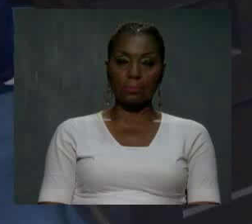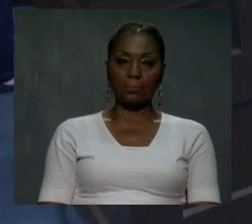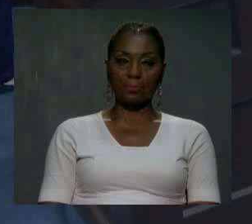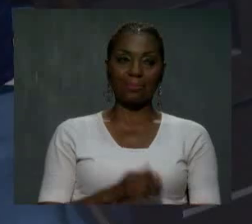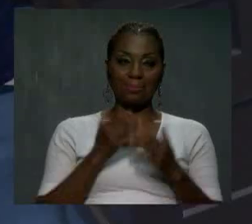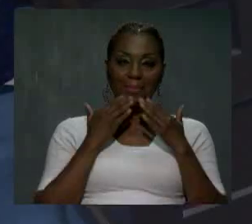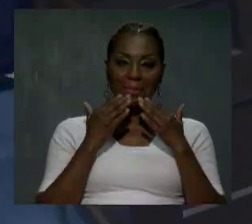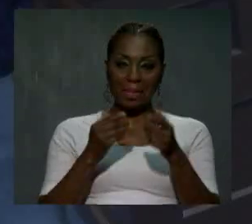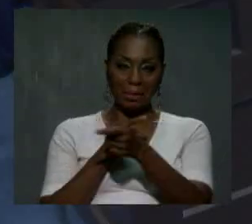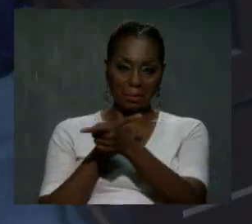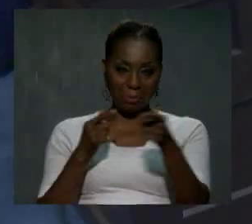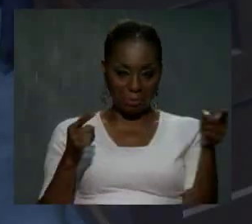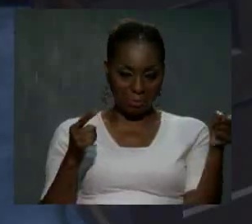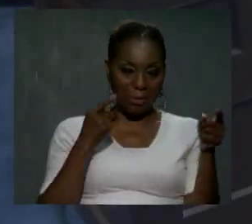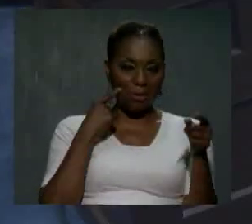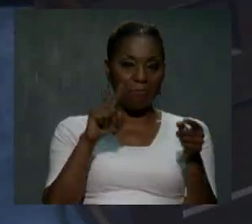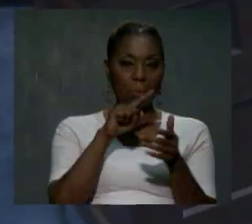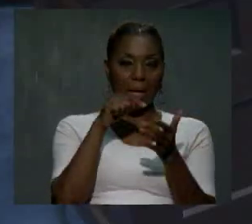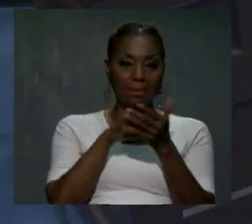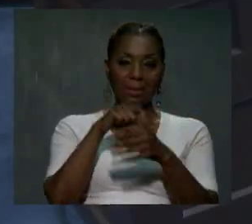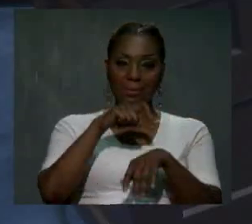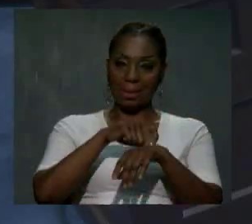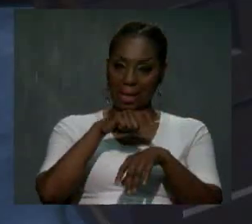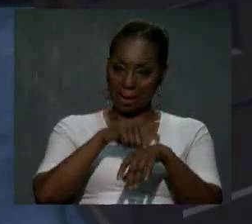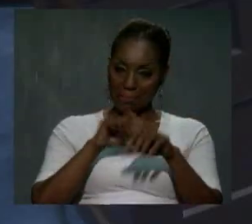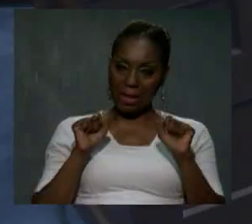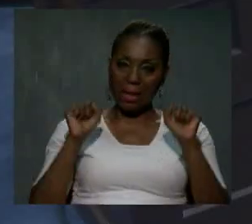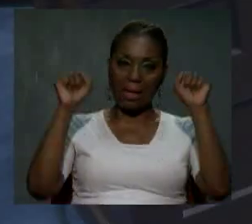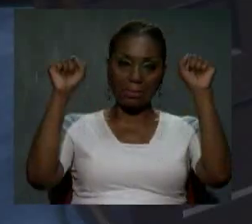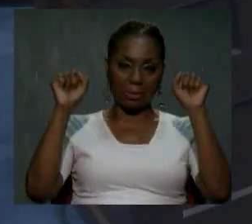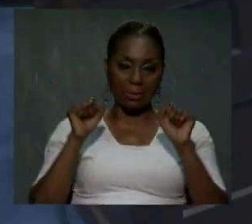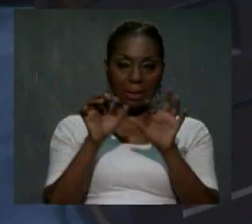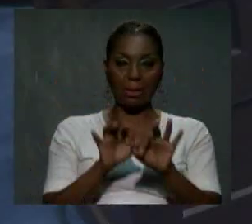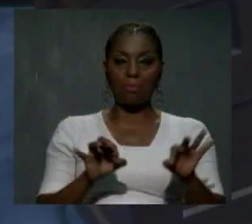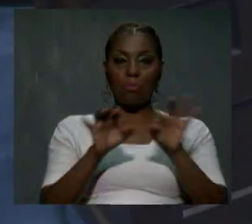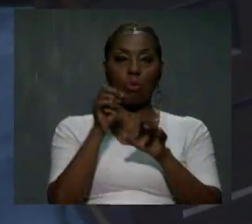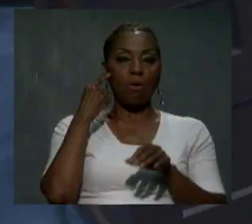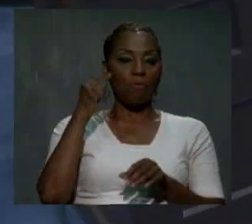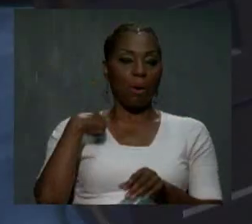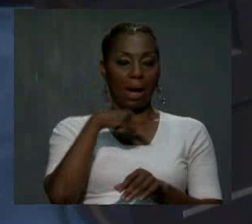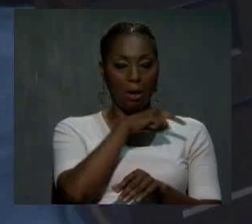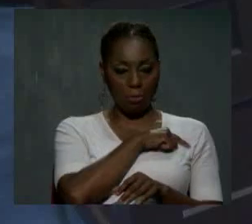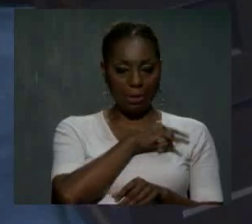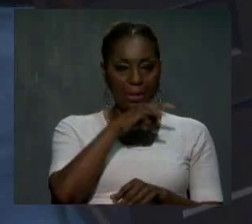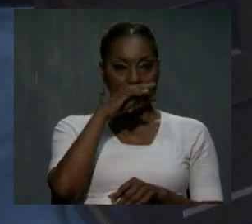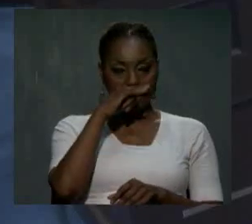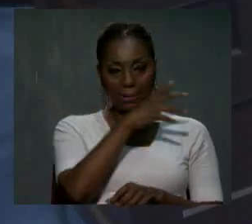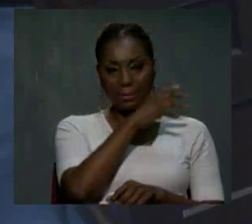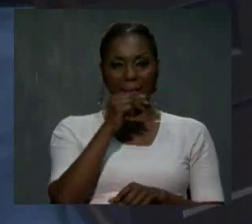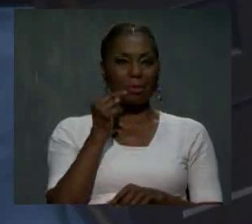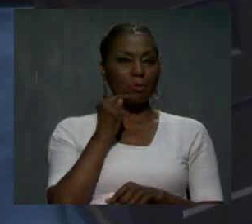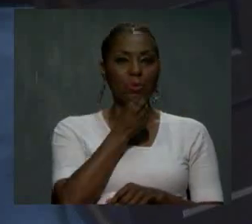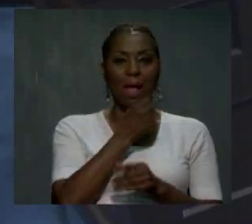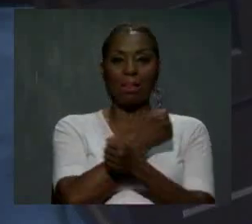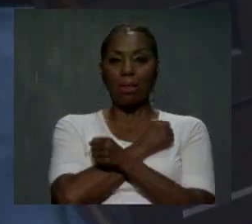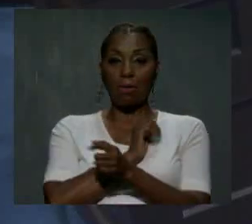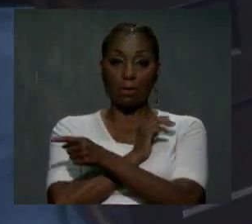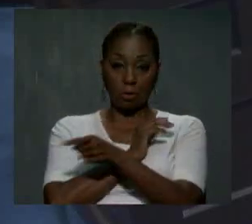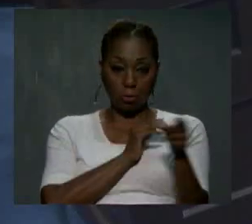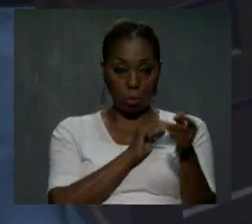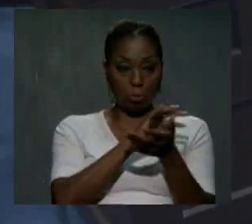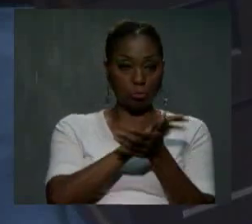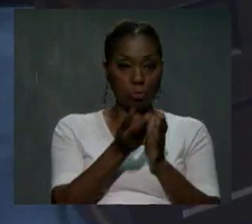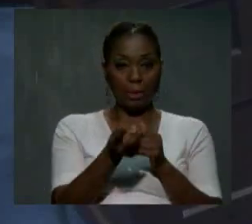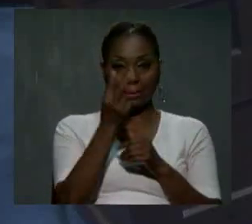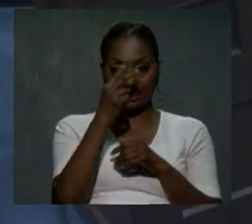Thank you all very much for this time. Fitness is hugely important to our children, as well as nutrition. And Love Your School teaches